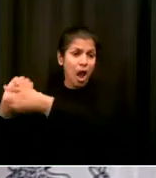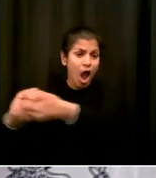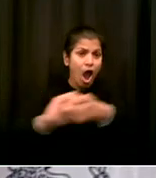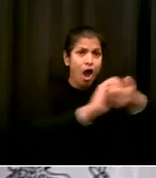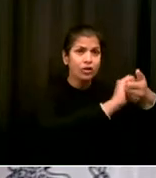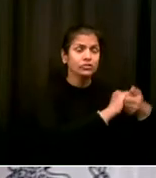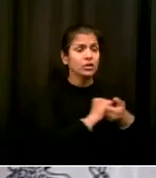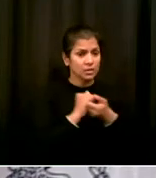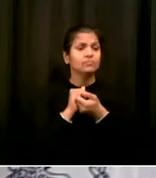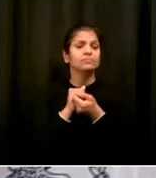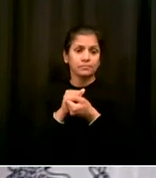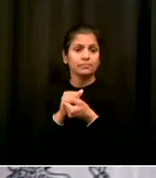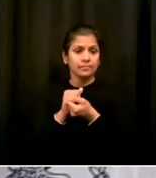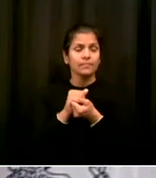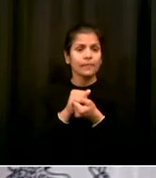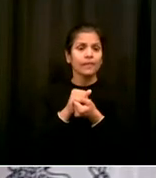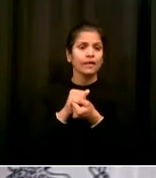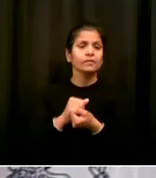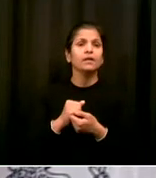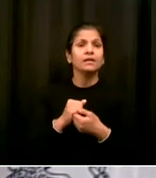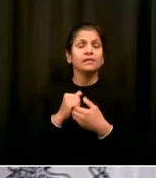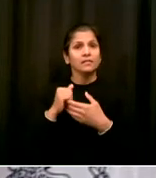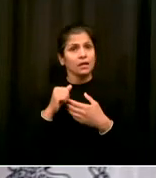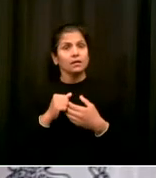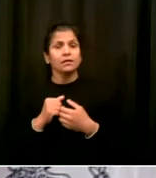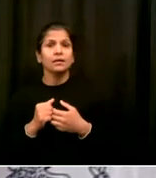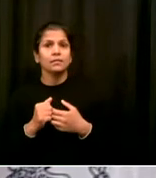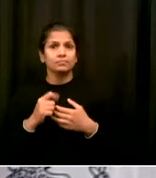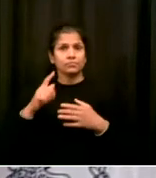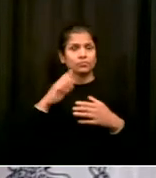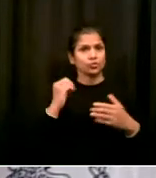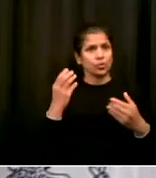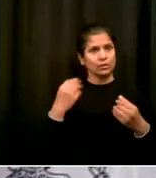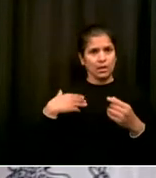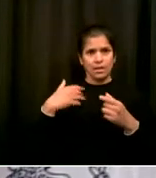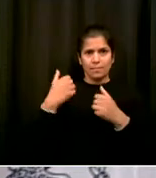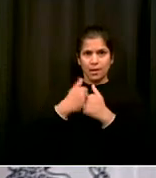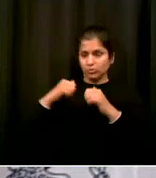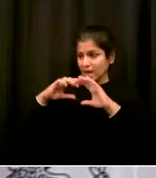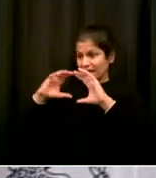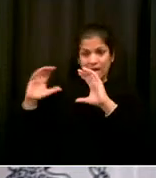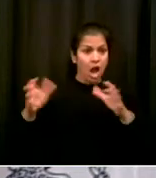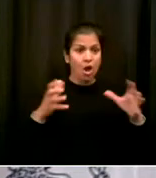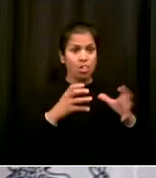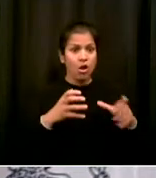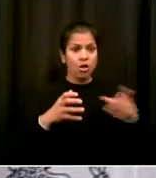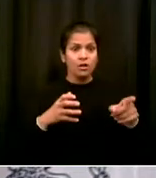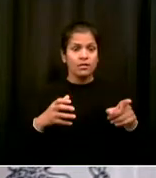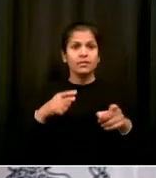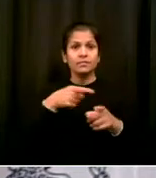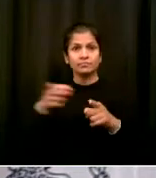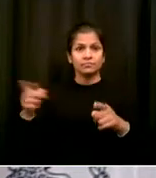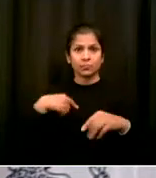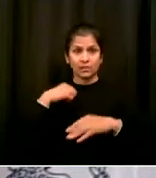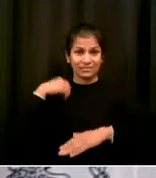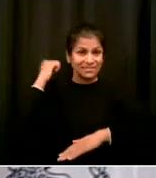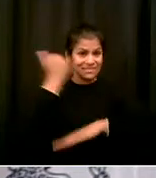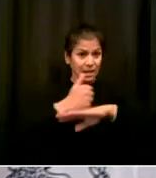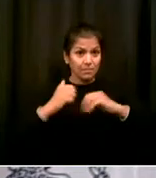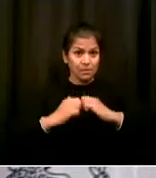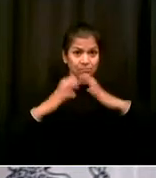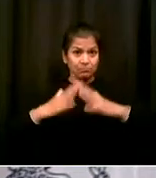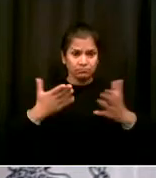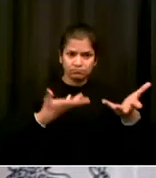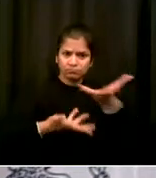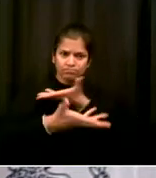brunt, and our public housing residents certainly bore the brunt of this crisis. So in January and beyond, you're gonna see this grow,